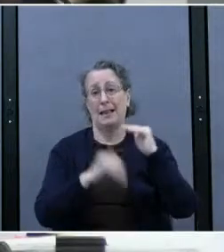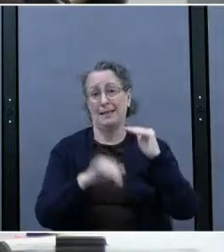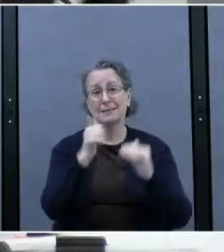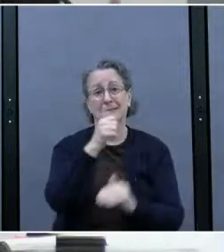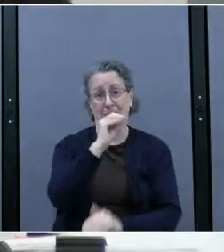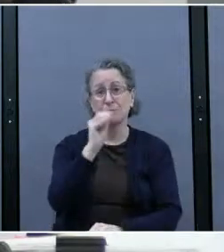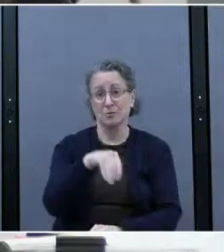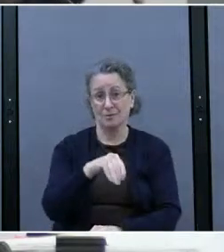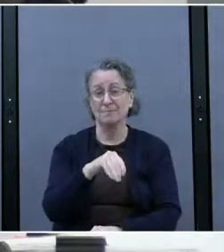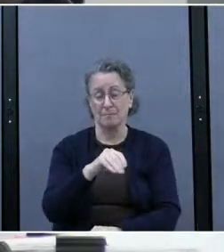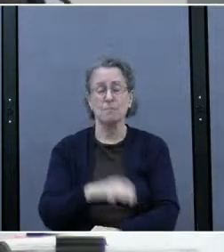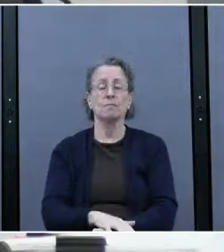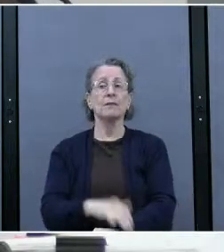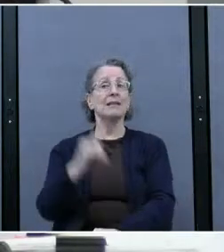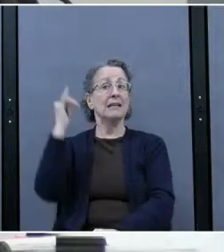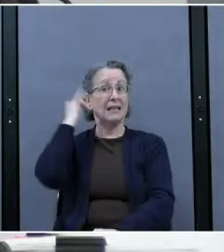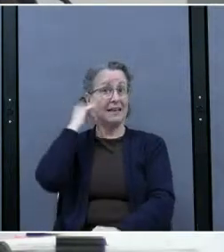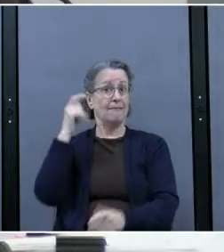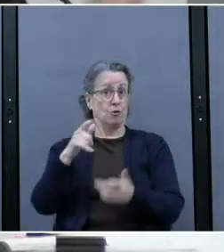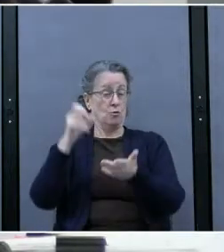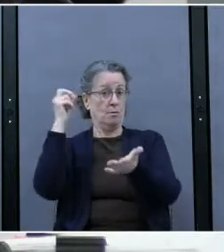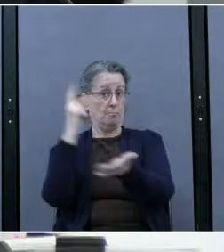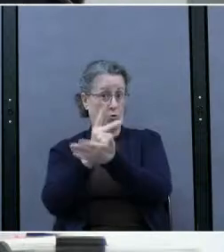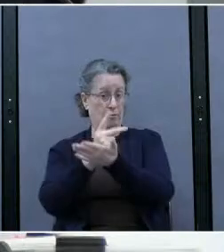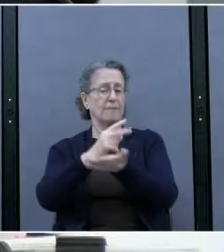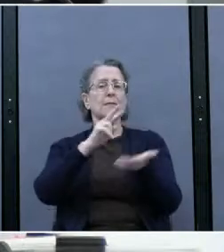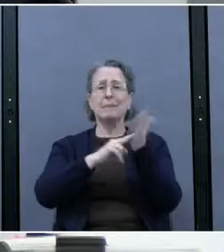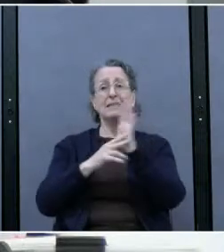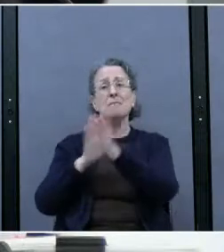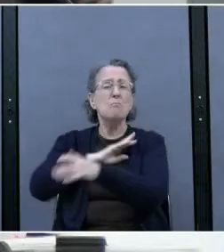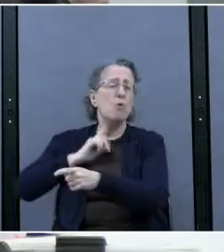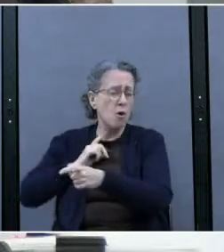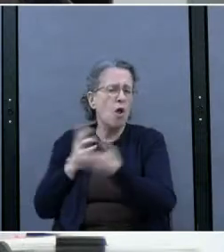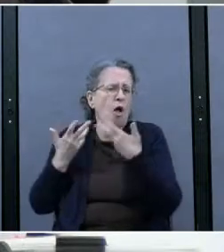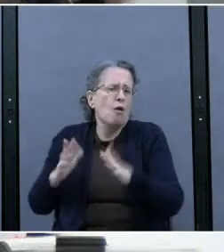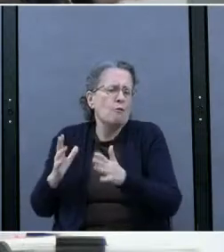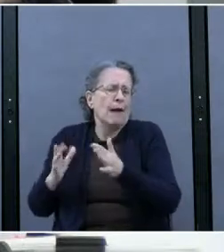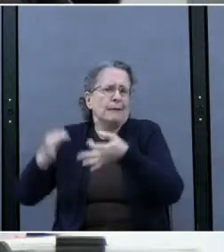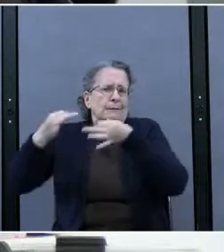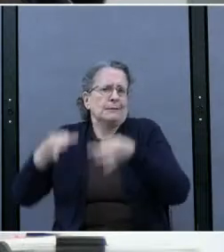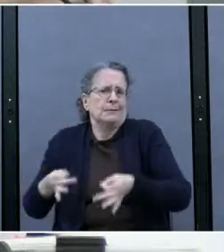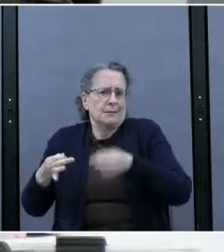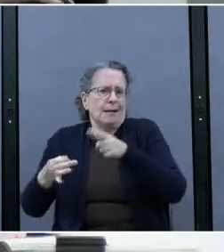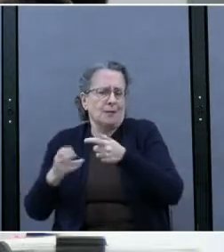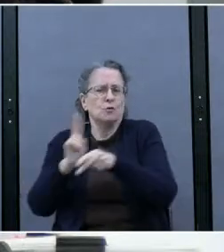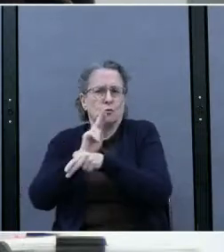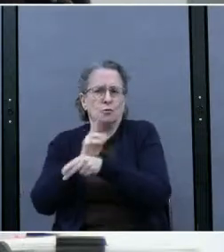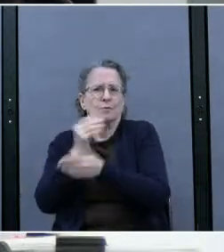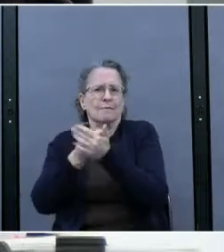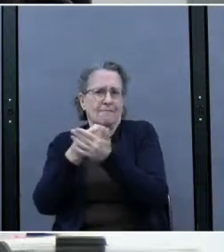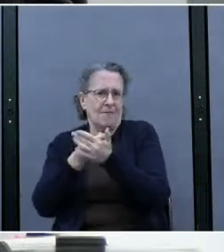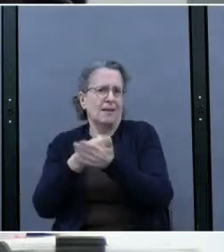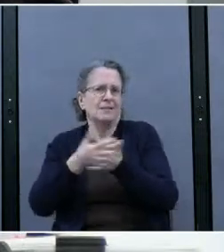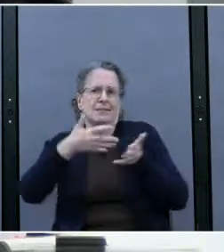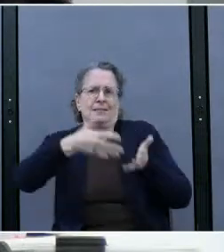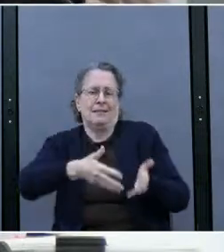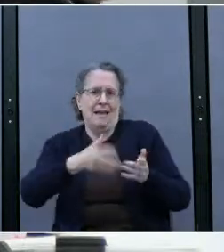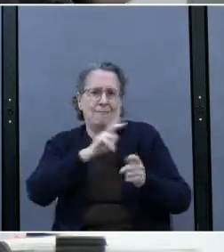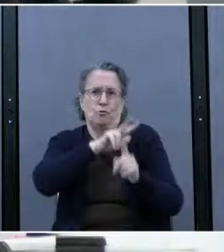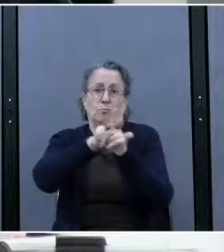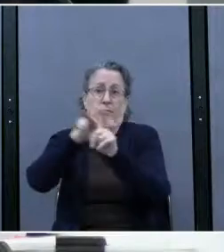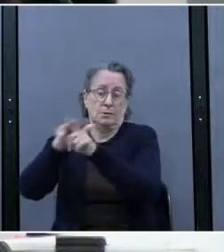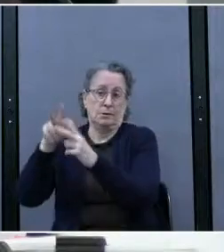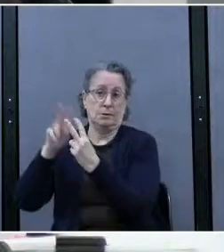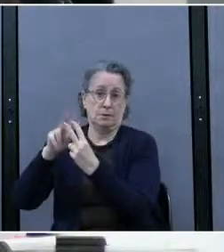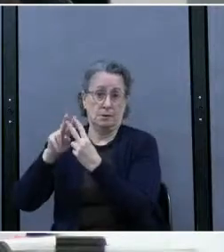this article, you're essentially ratifying the board's decision and essentially I'm not an